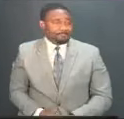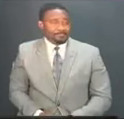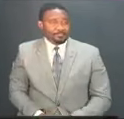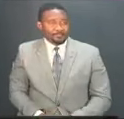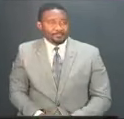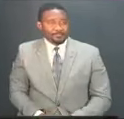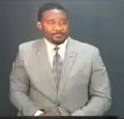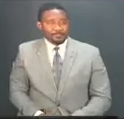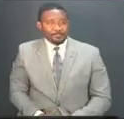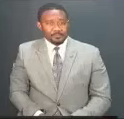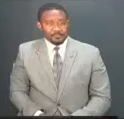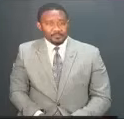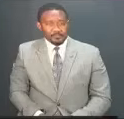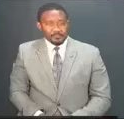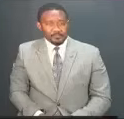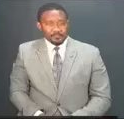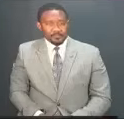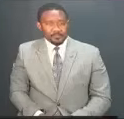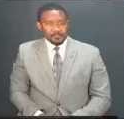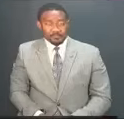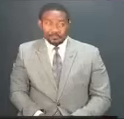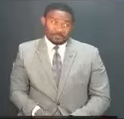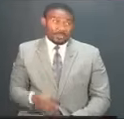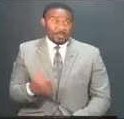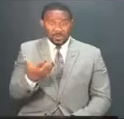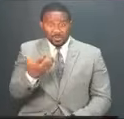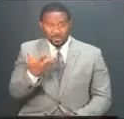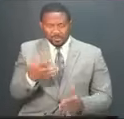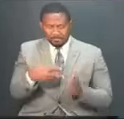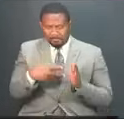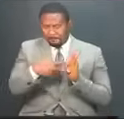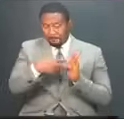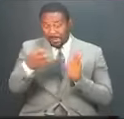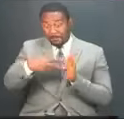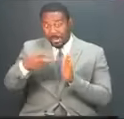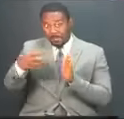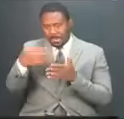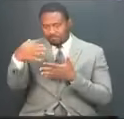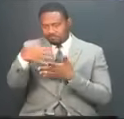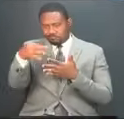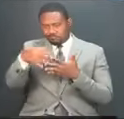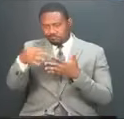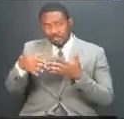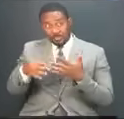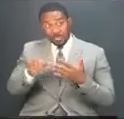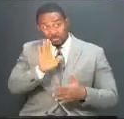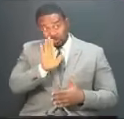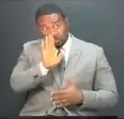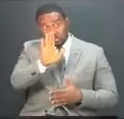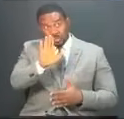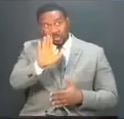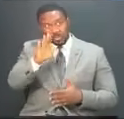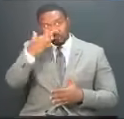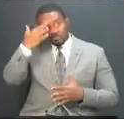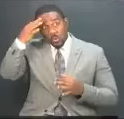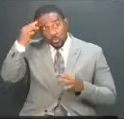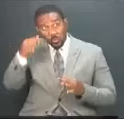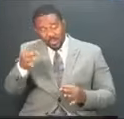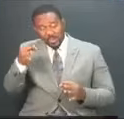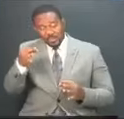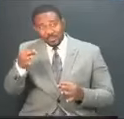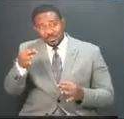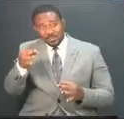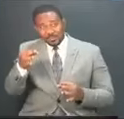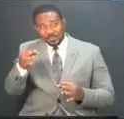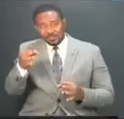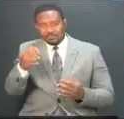Mr. Speaker, I want to read excerpts of your ruling and